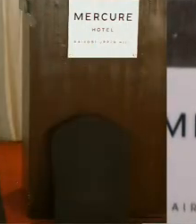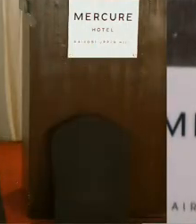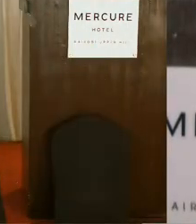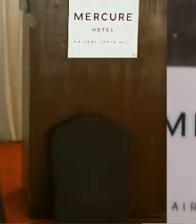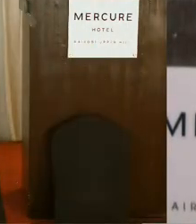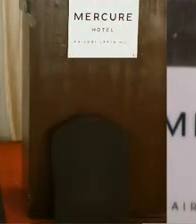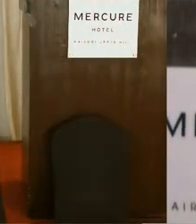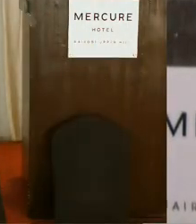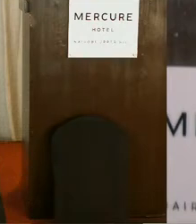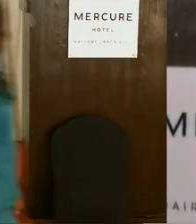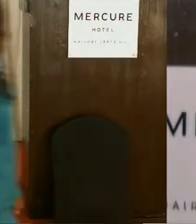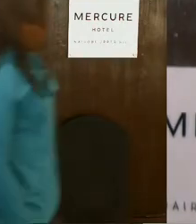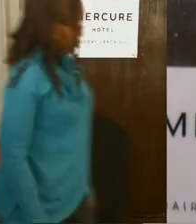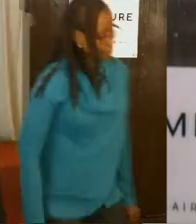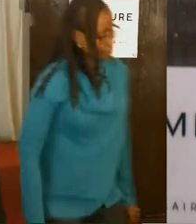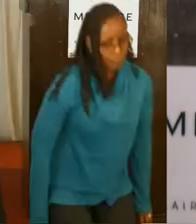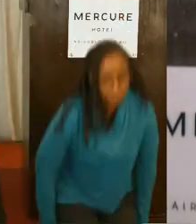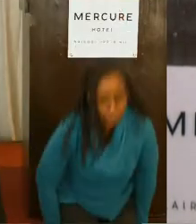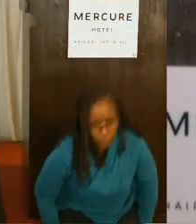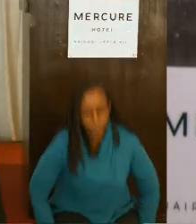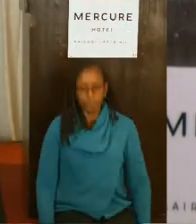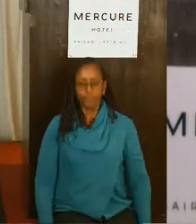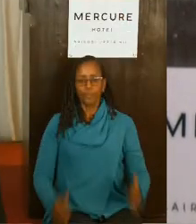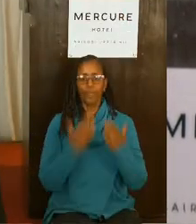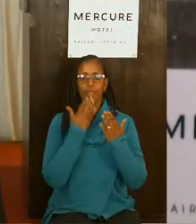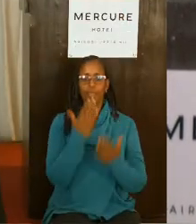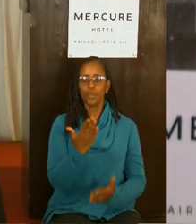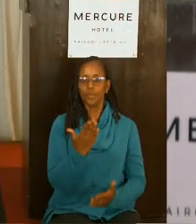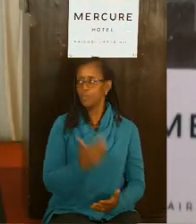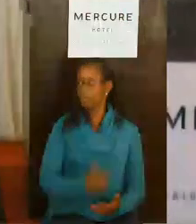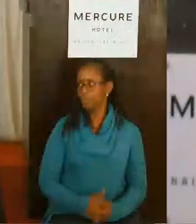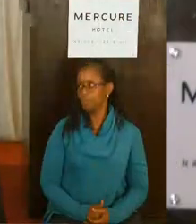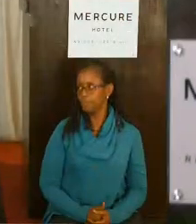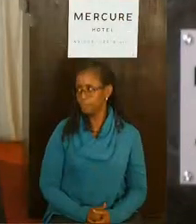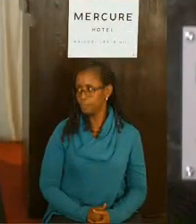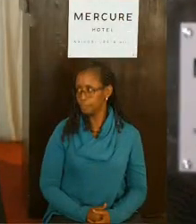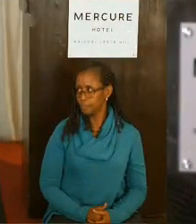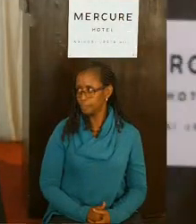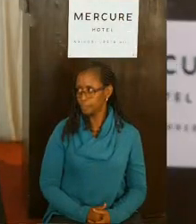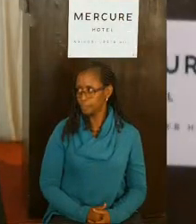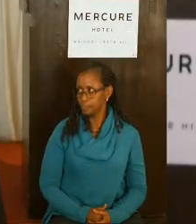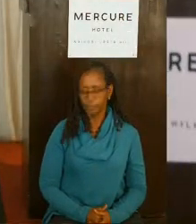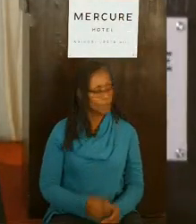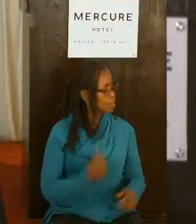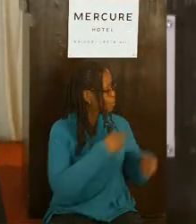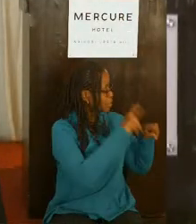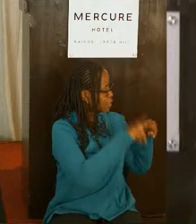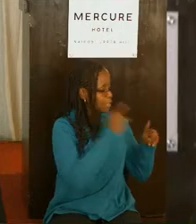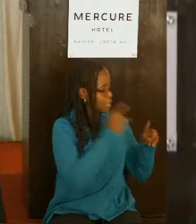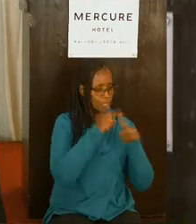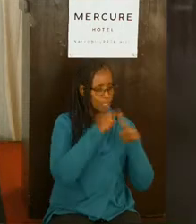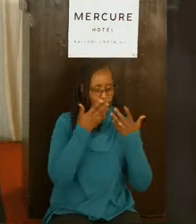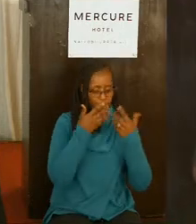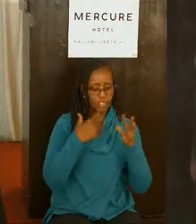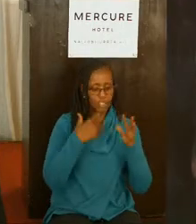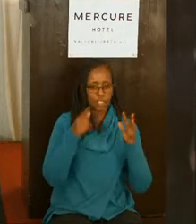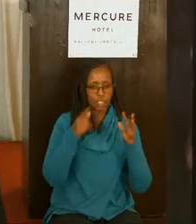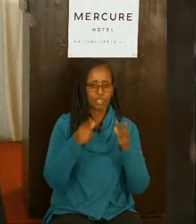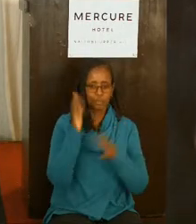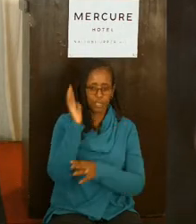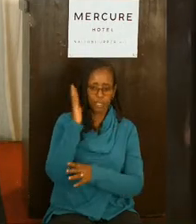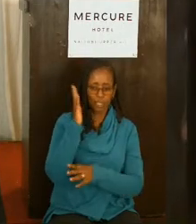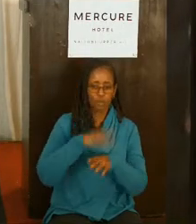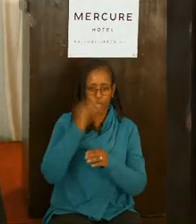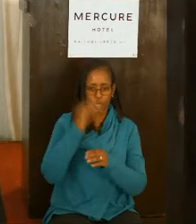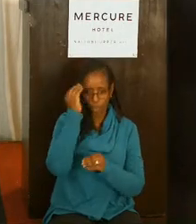ah thank you very much um you can just take your seat until we finish the session on education I